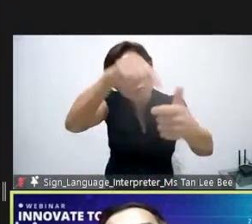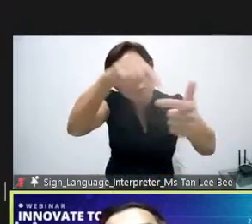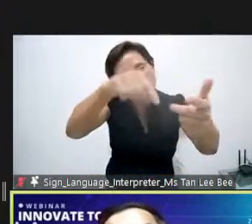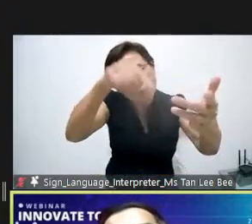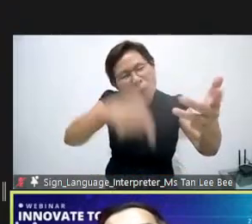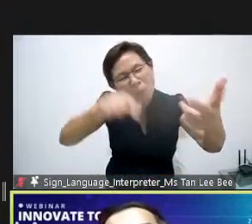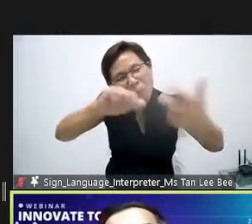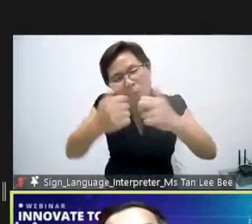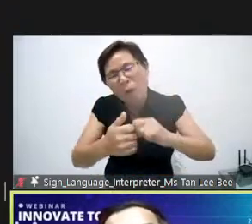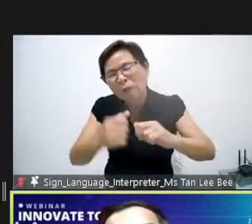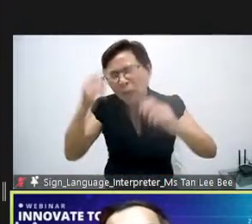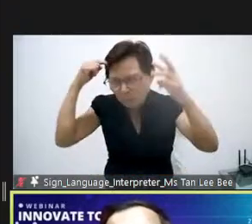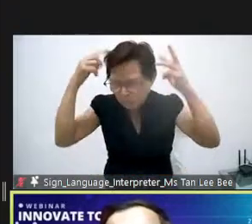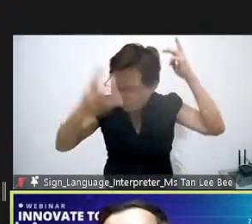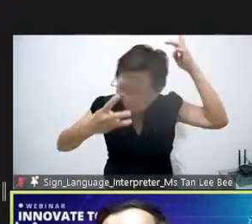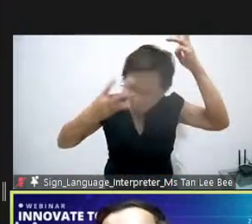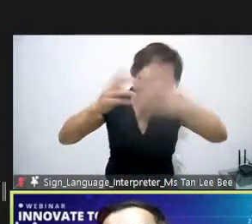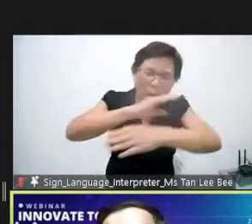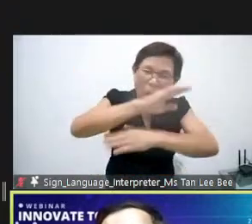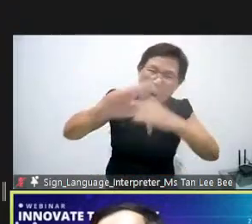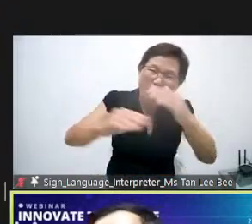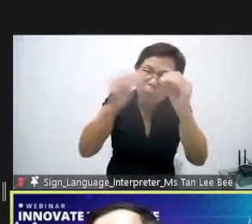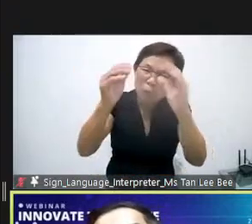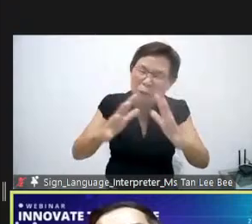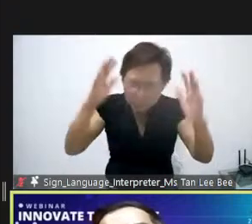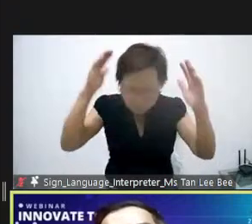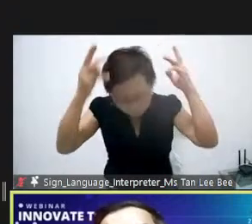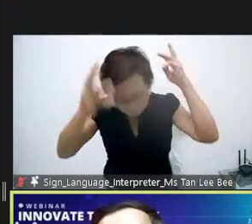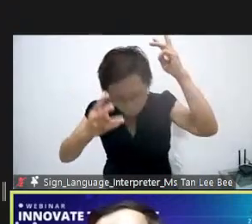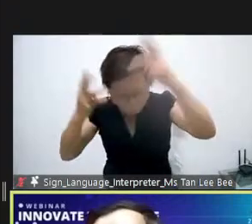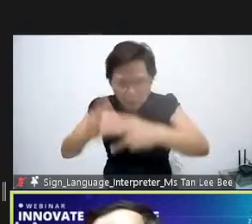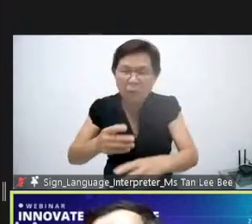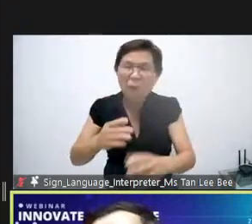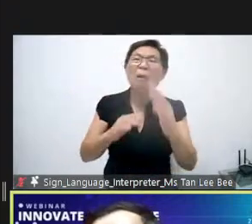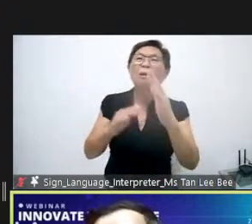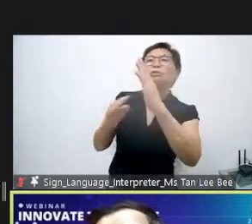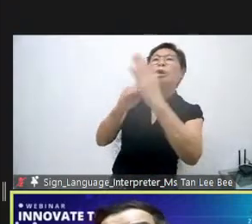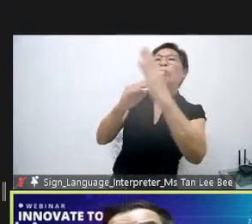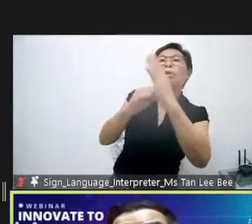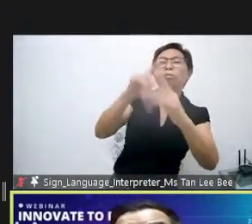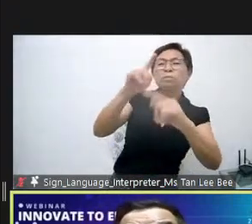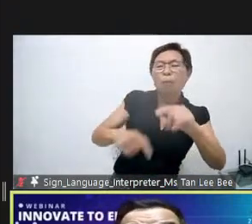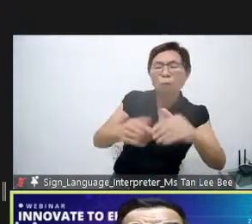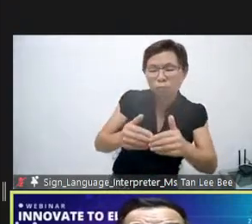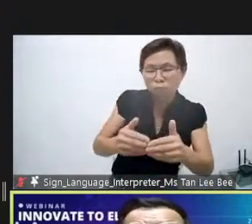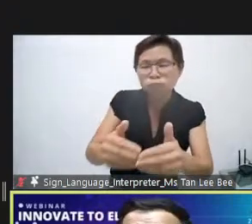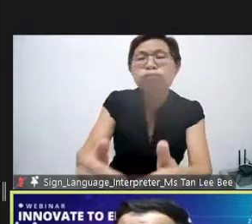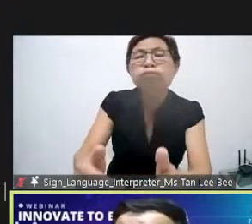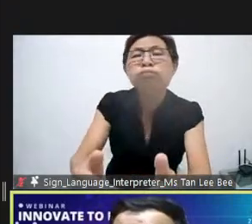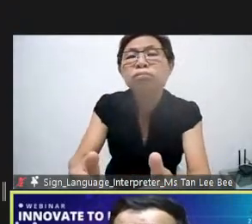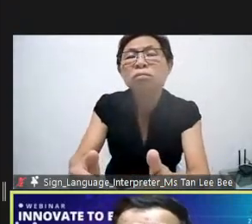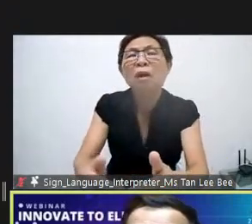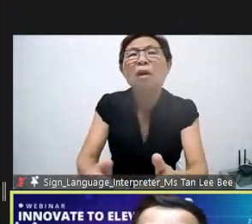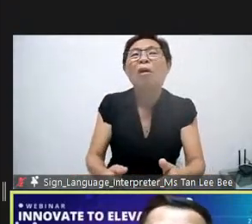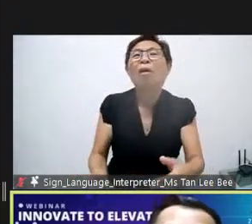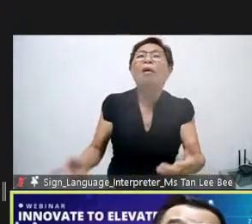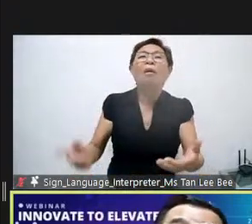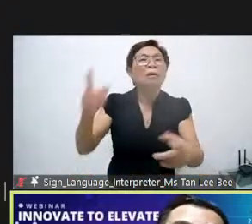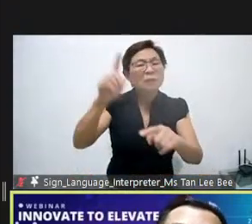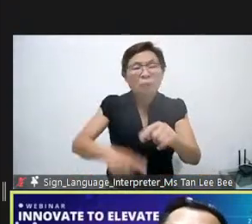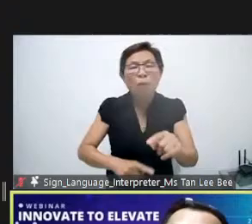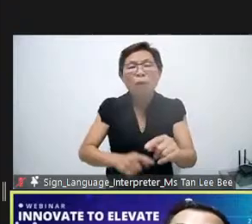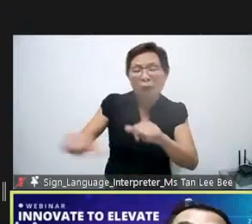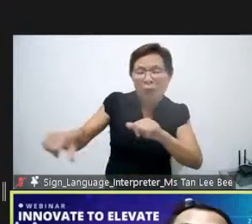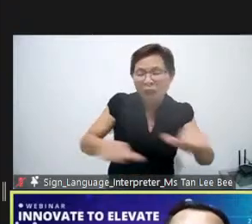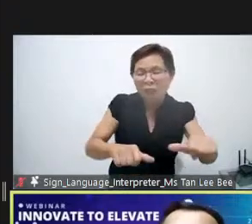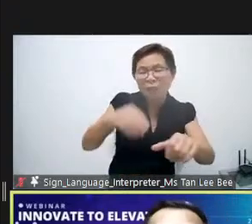bothering all educators and hinder them to move forward or to be actively engaged or to be actively participate